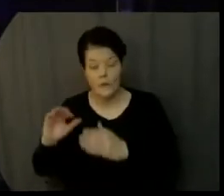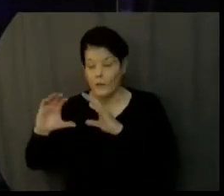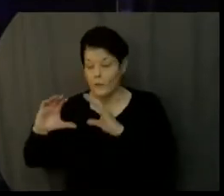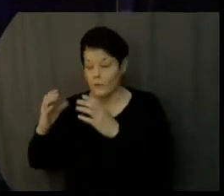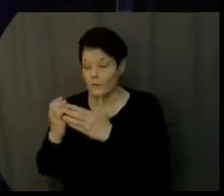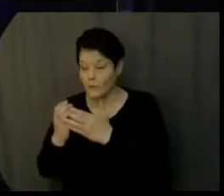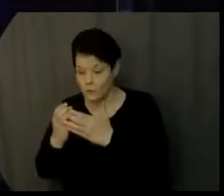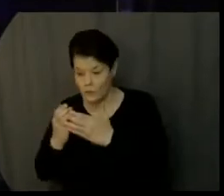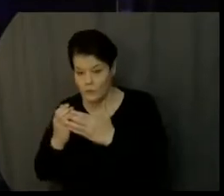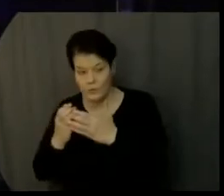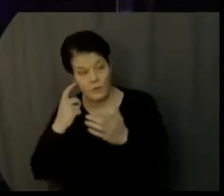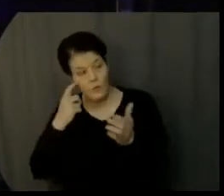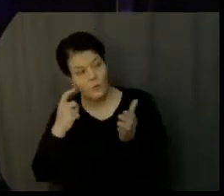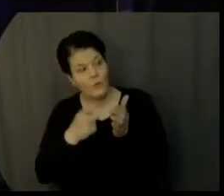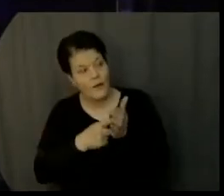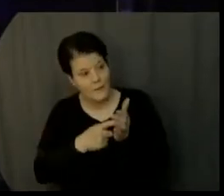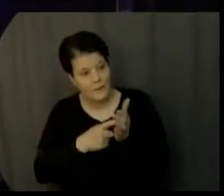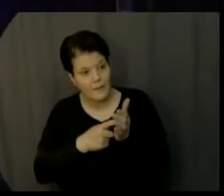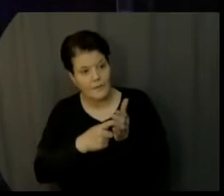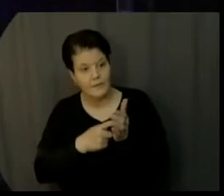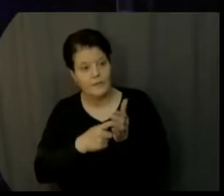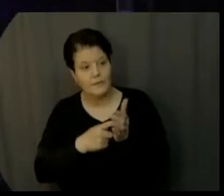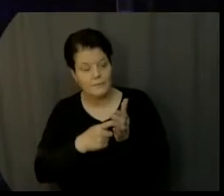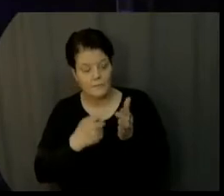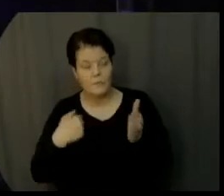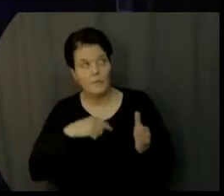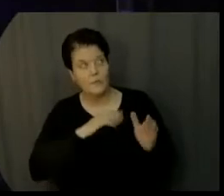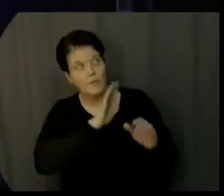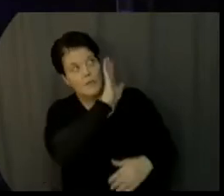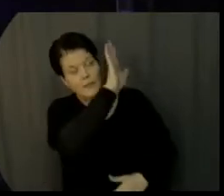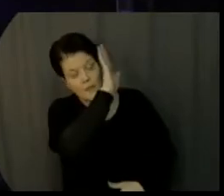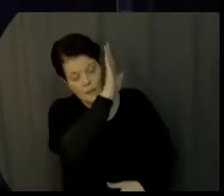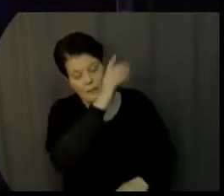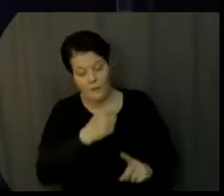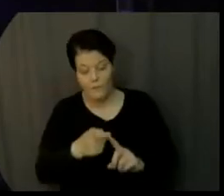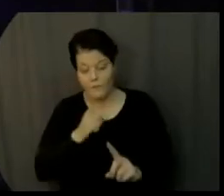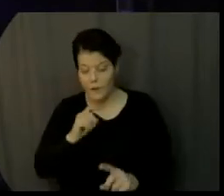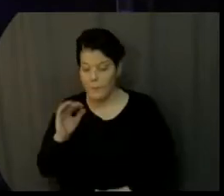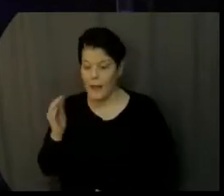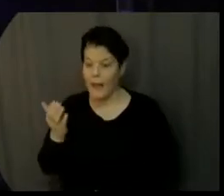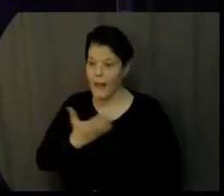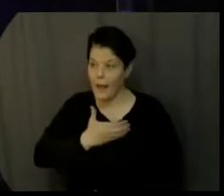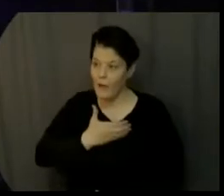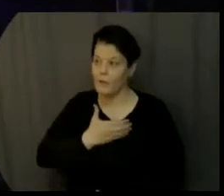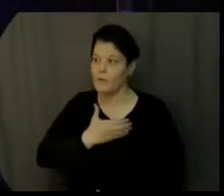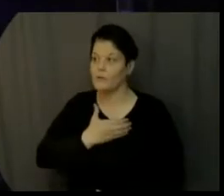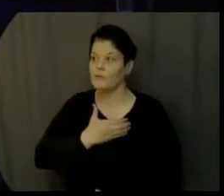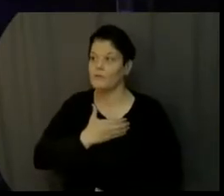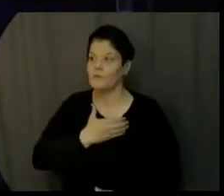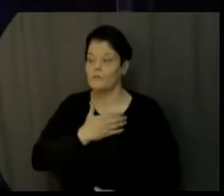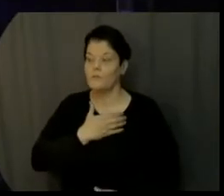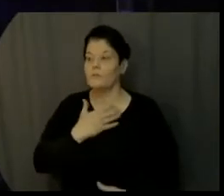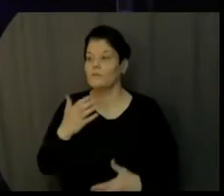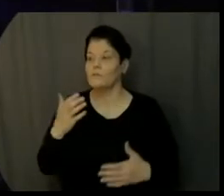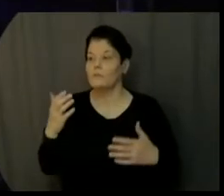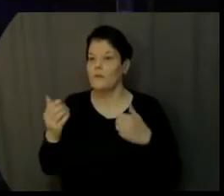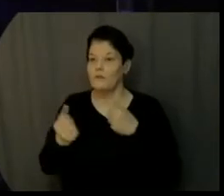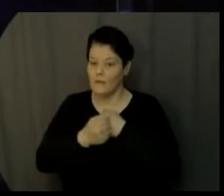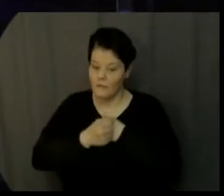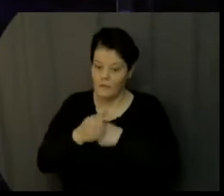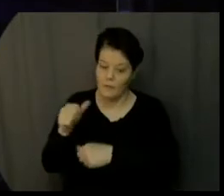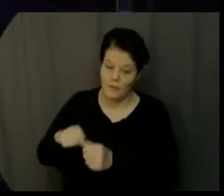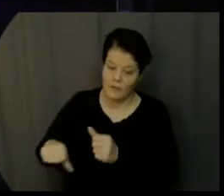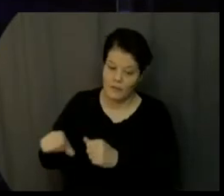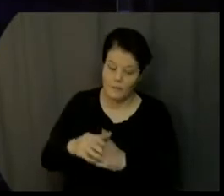Unity was big for Jesus, it would seem. Final thing, they committed to